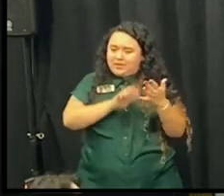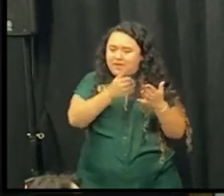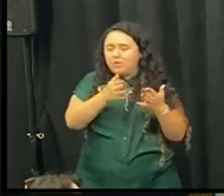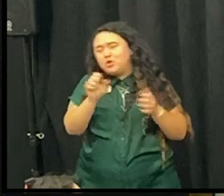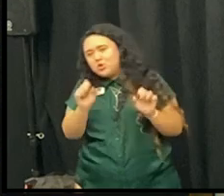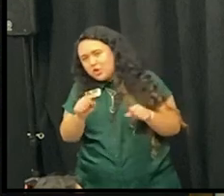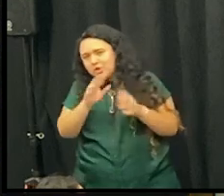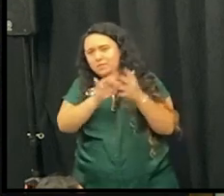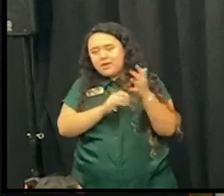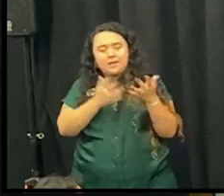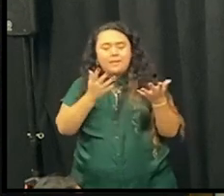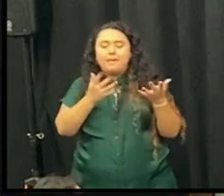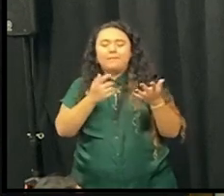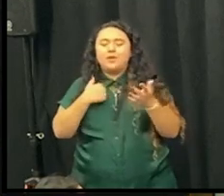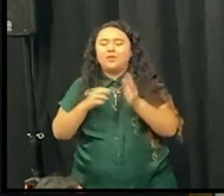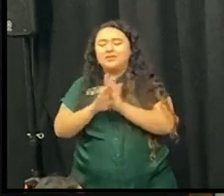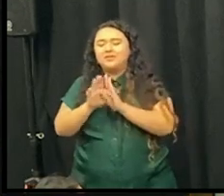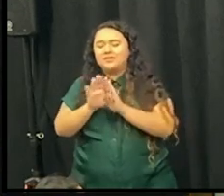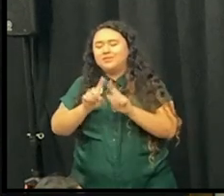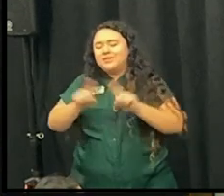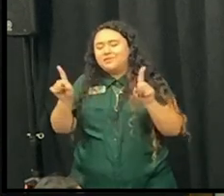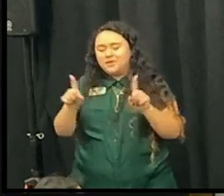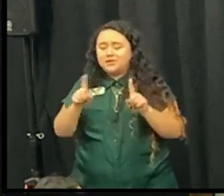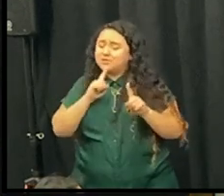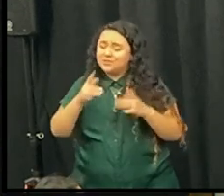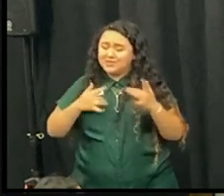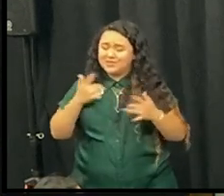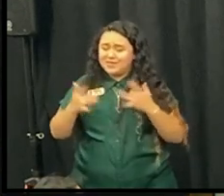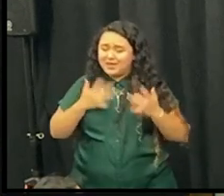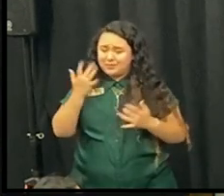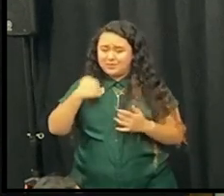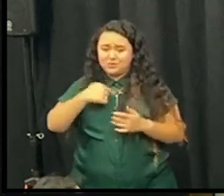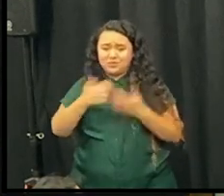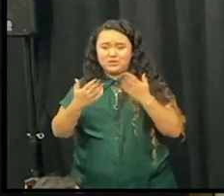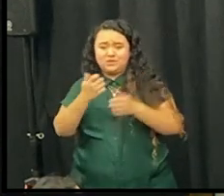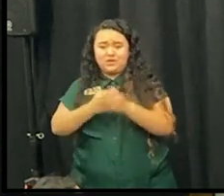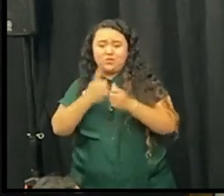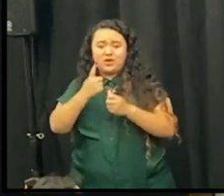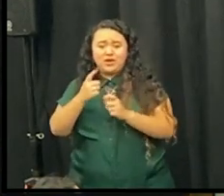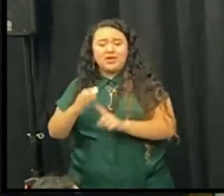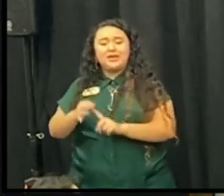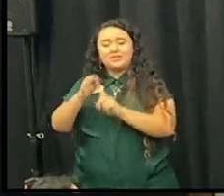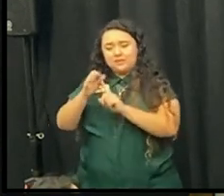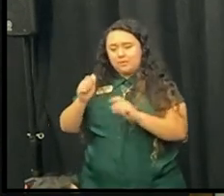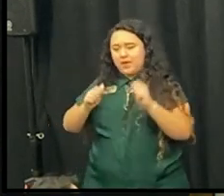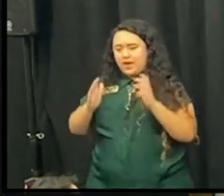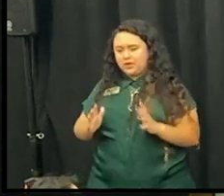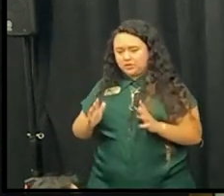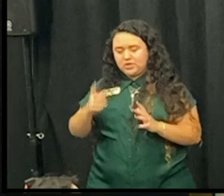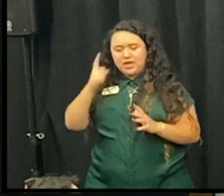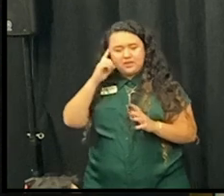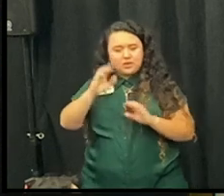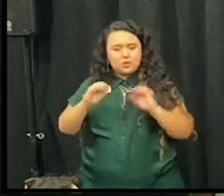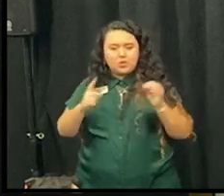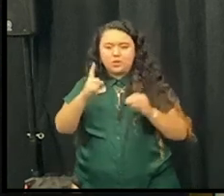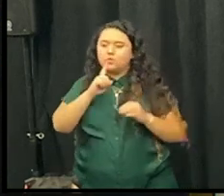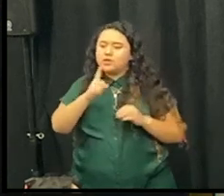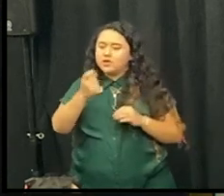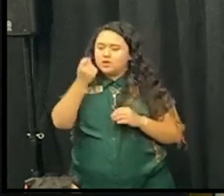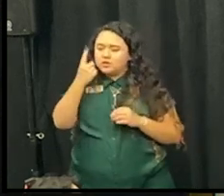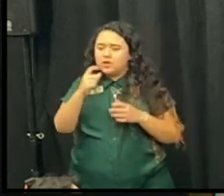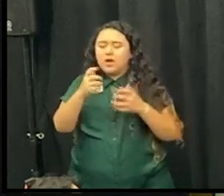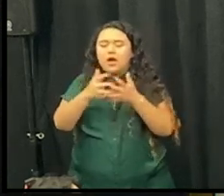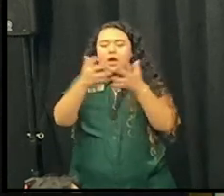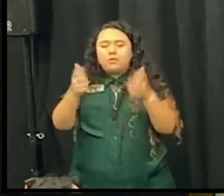But we built this, and it's just been a really exciting, because we serve everyone but actors, and I think no one really understands how